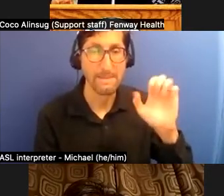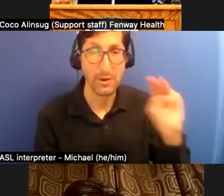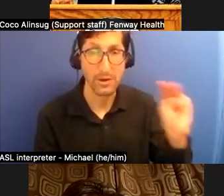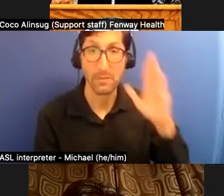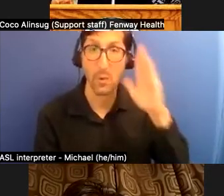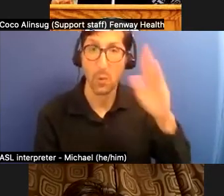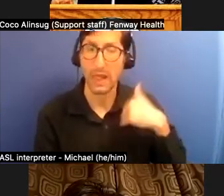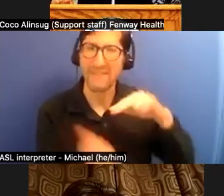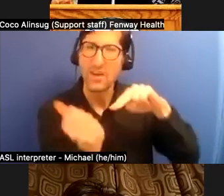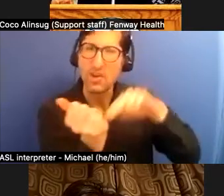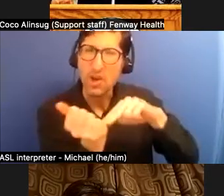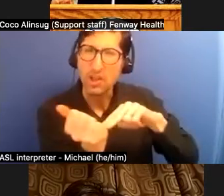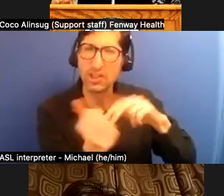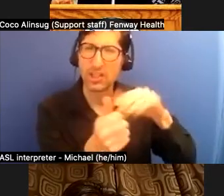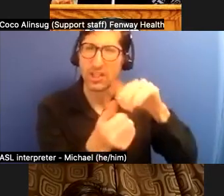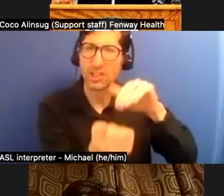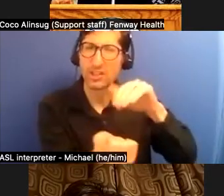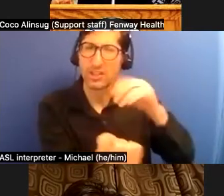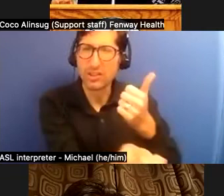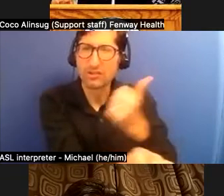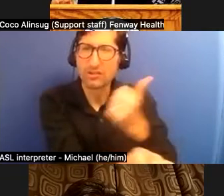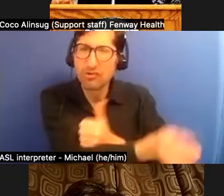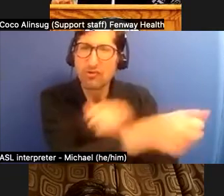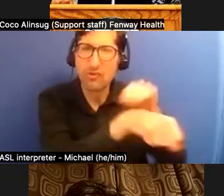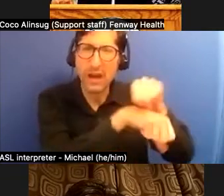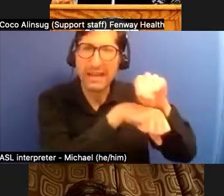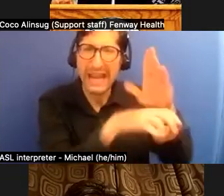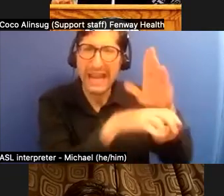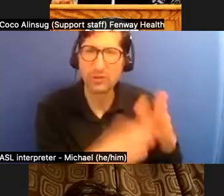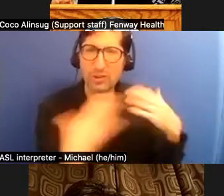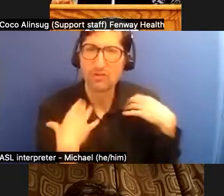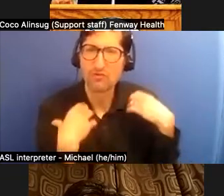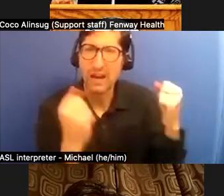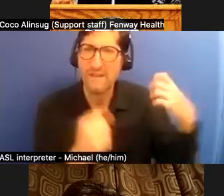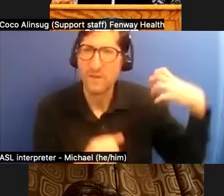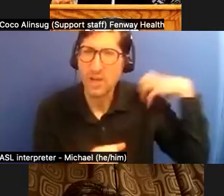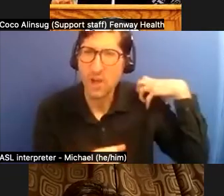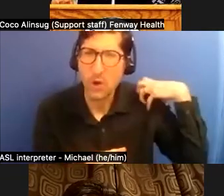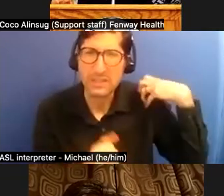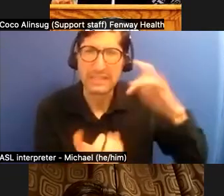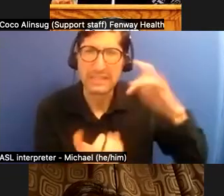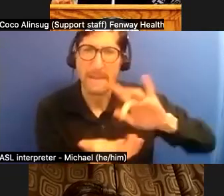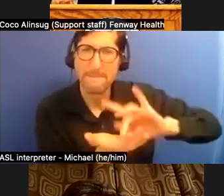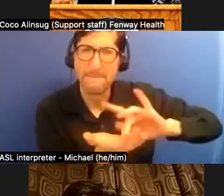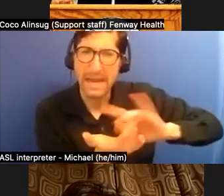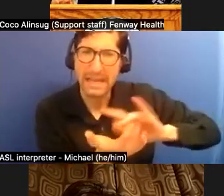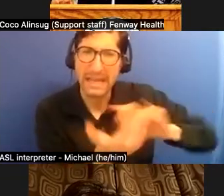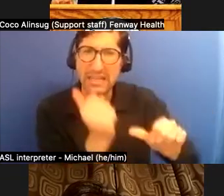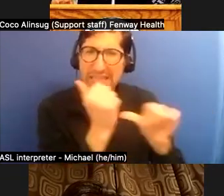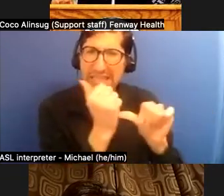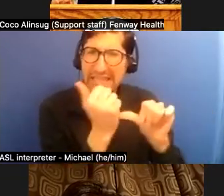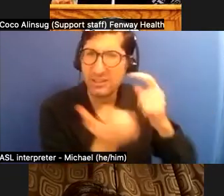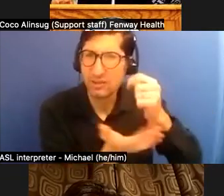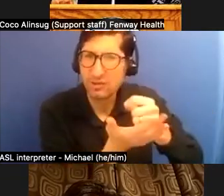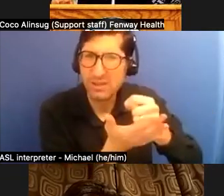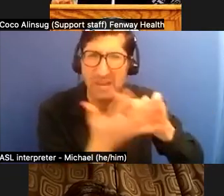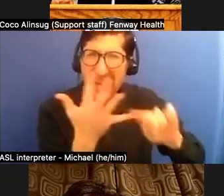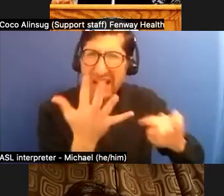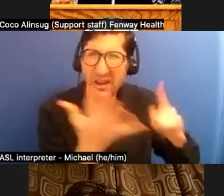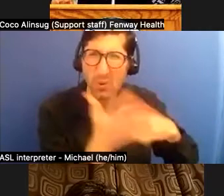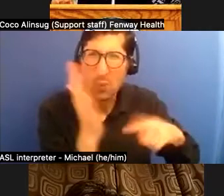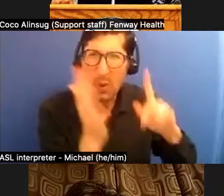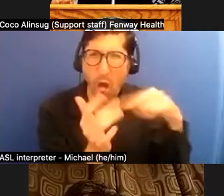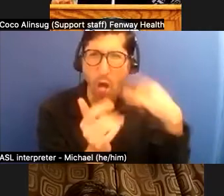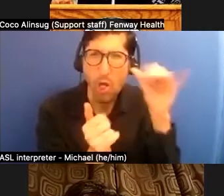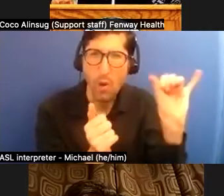Will it offer rehab, recovery coaches, or medical care or connection to medication-assisted treatment if needed? So I just